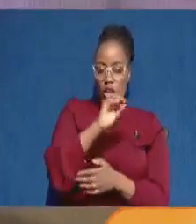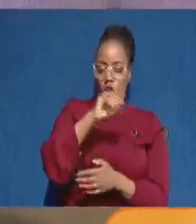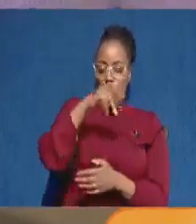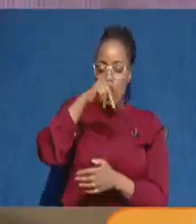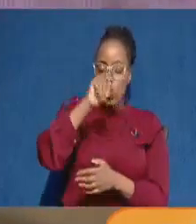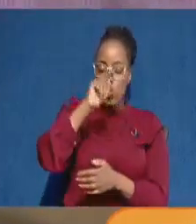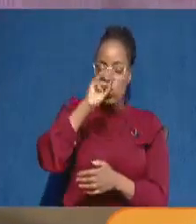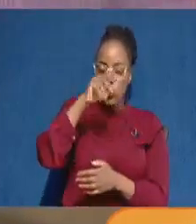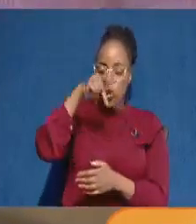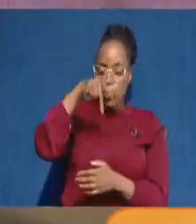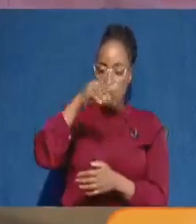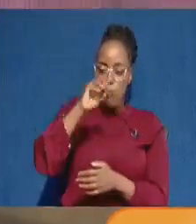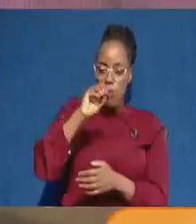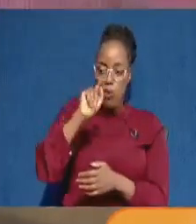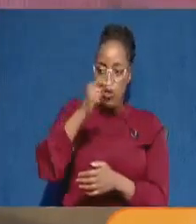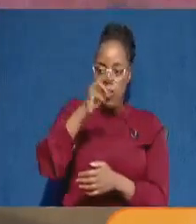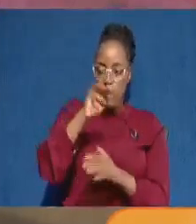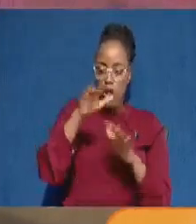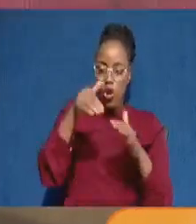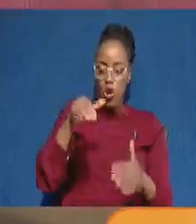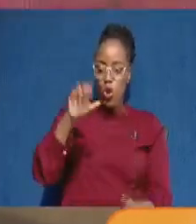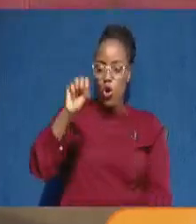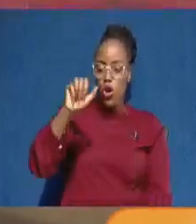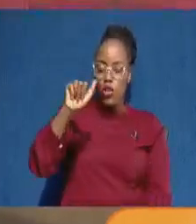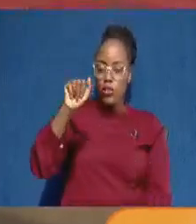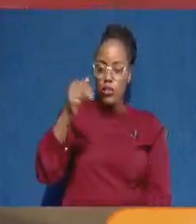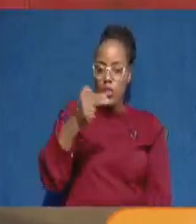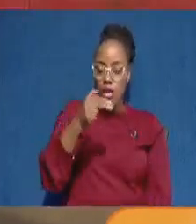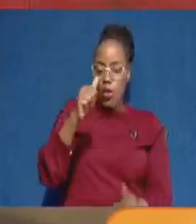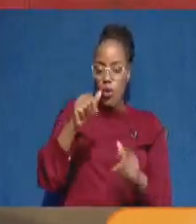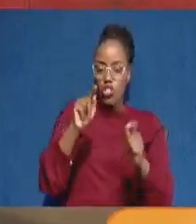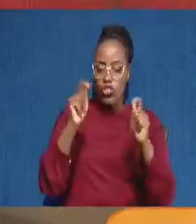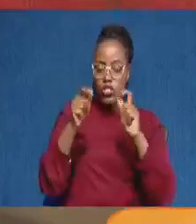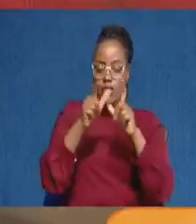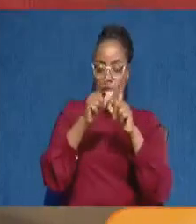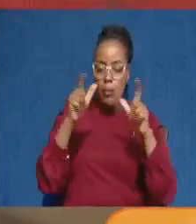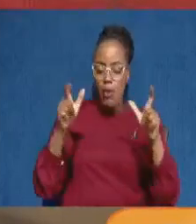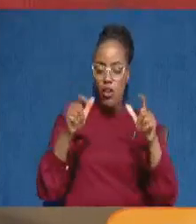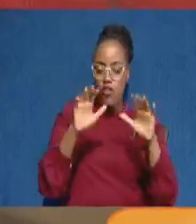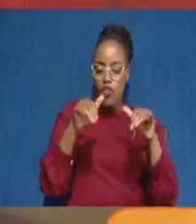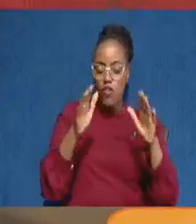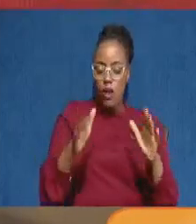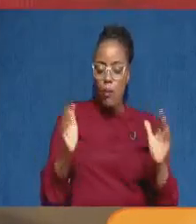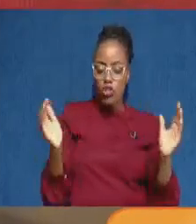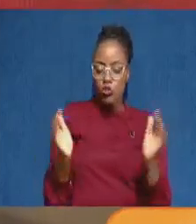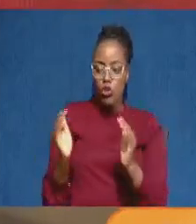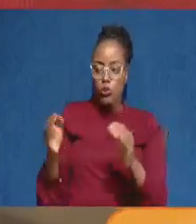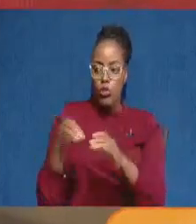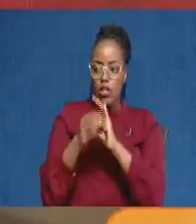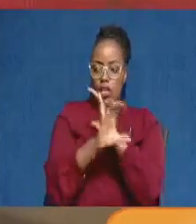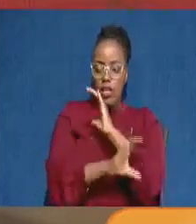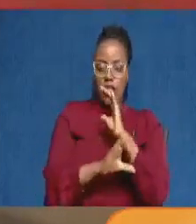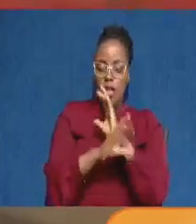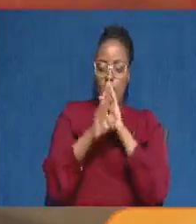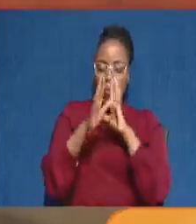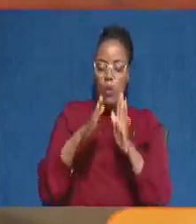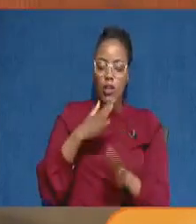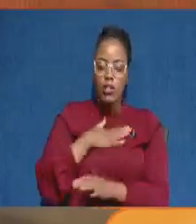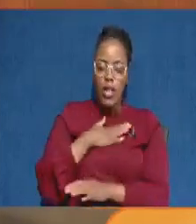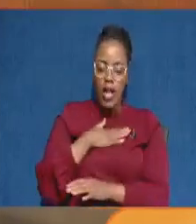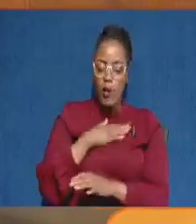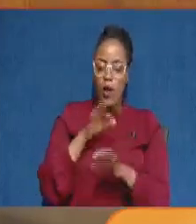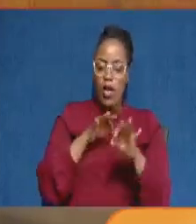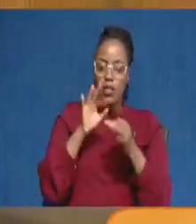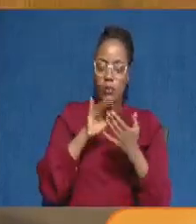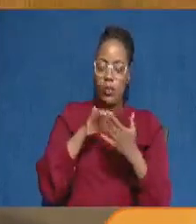Semi-Autotrophic Hydroponics, or SAF, which could be a game changer for smallholder farmers across the country. Our reporter Dennis Otieno